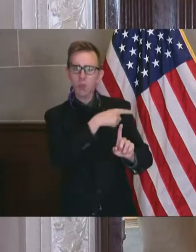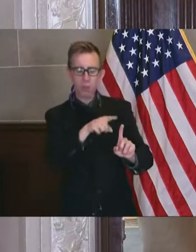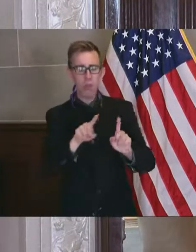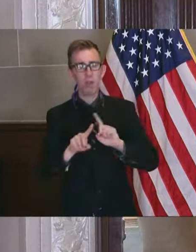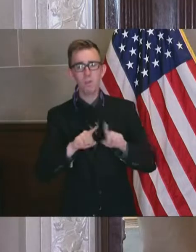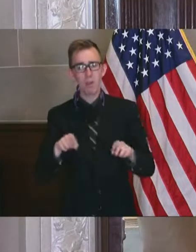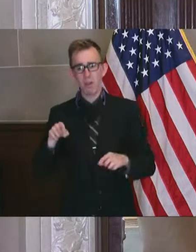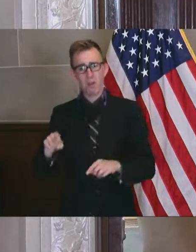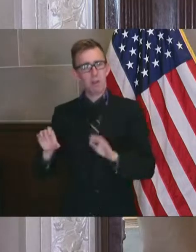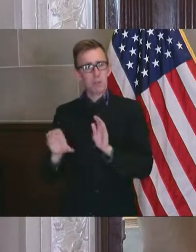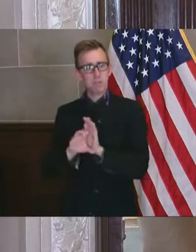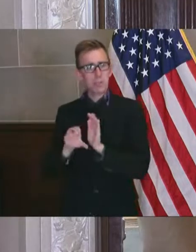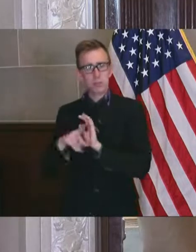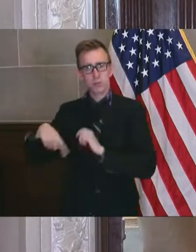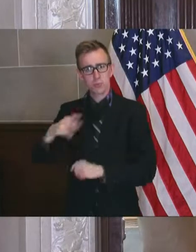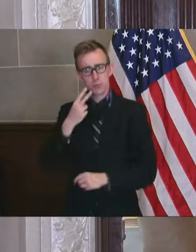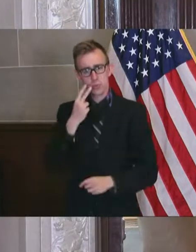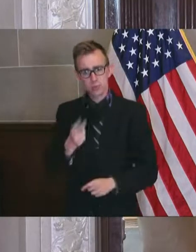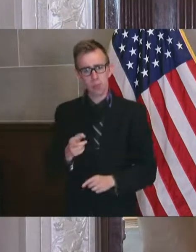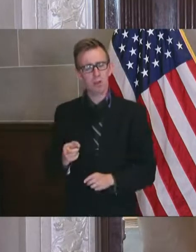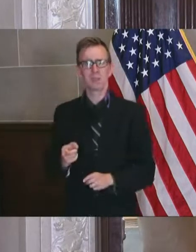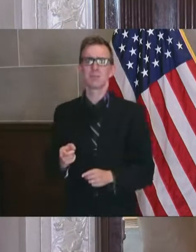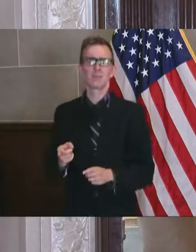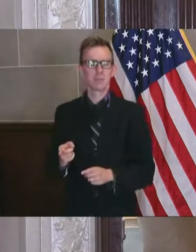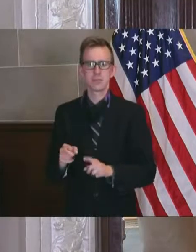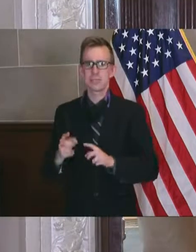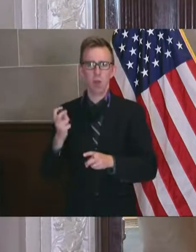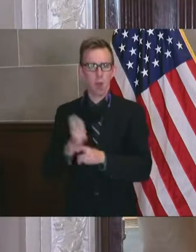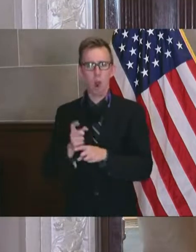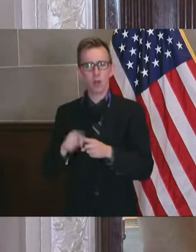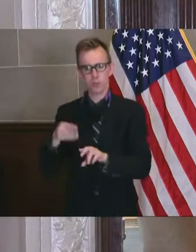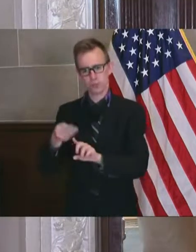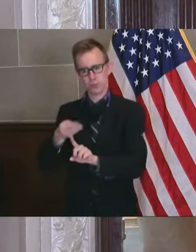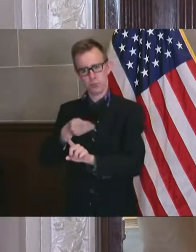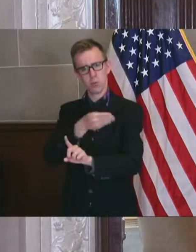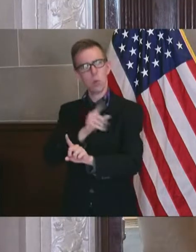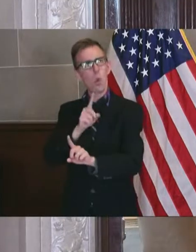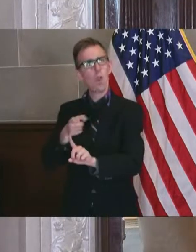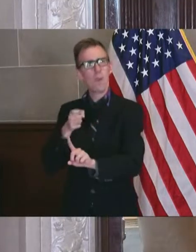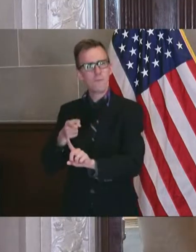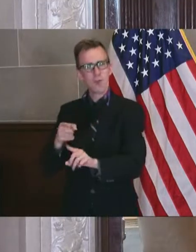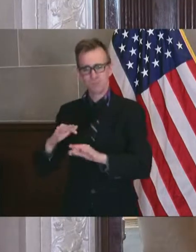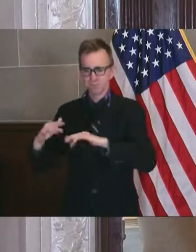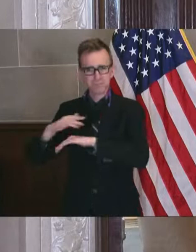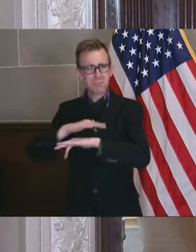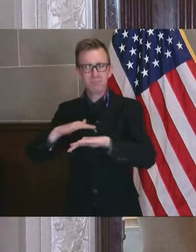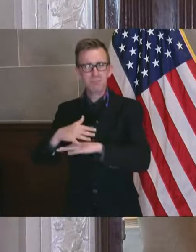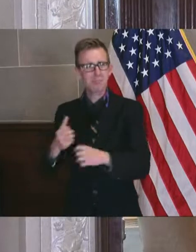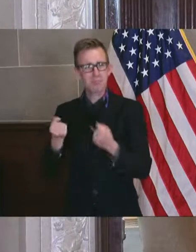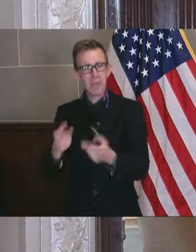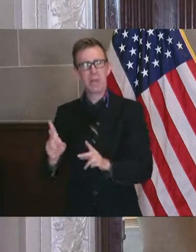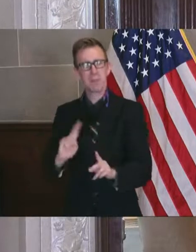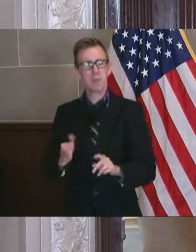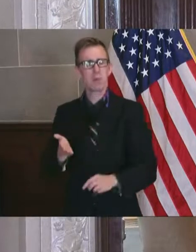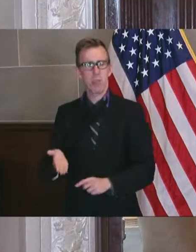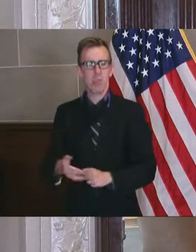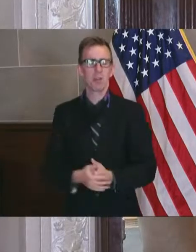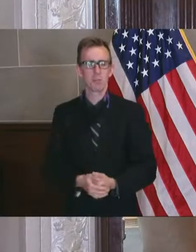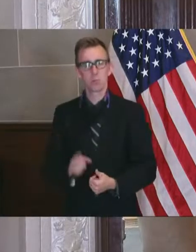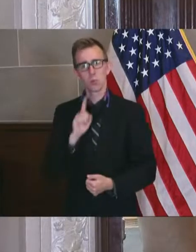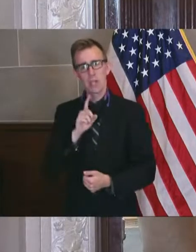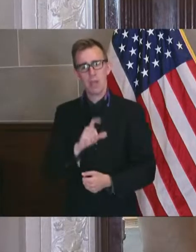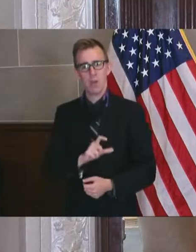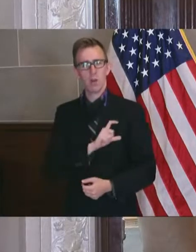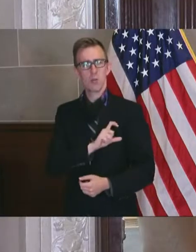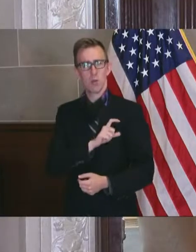to the pictures you saw, it's very, very difficult to do that. Again, that authority rests with the locals, so we will work